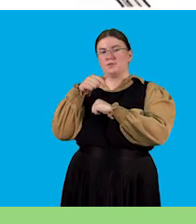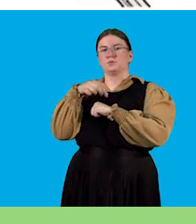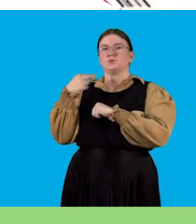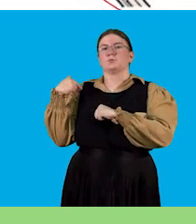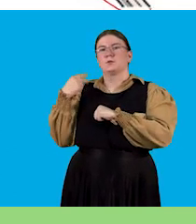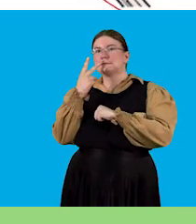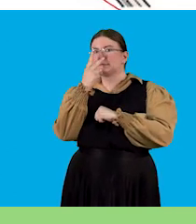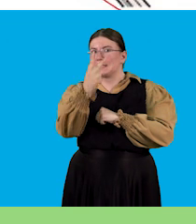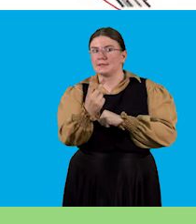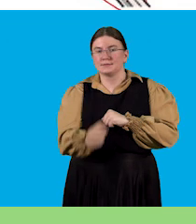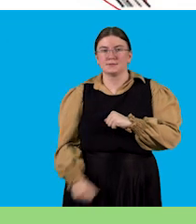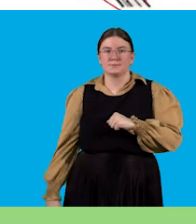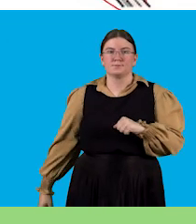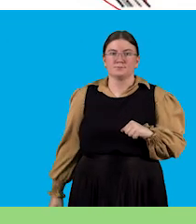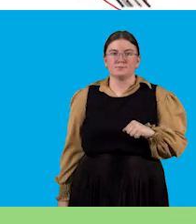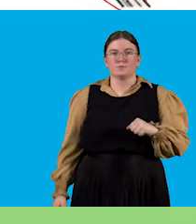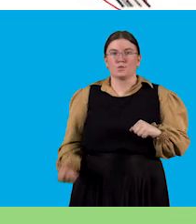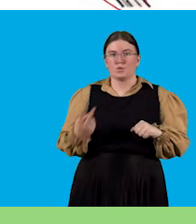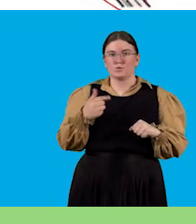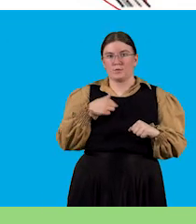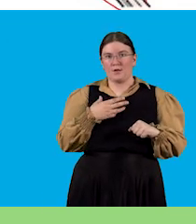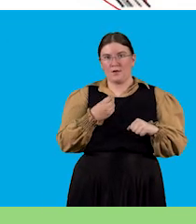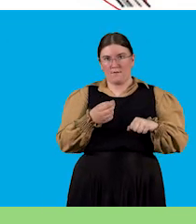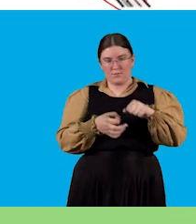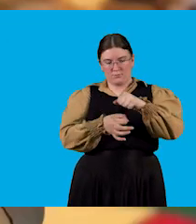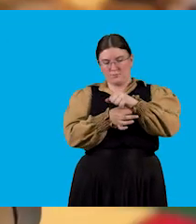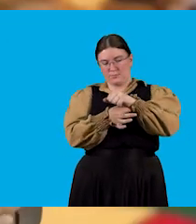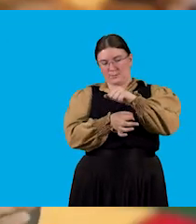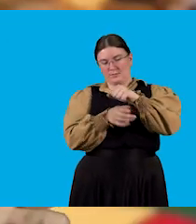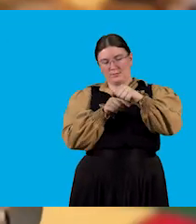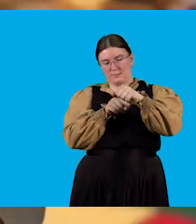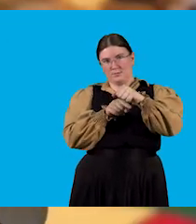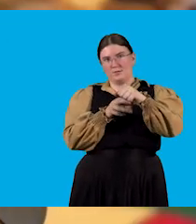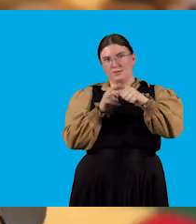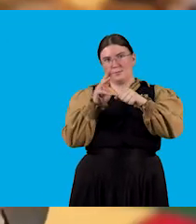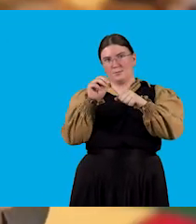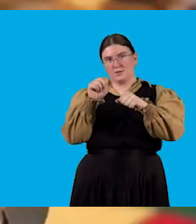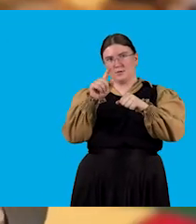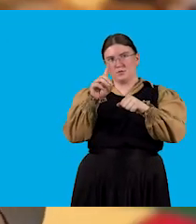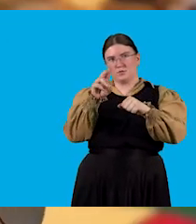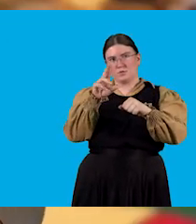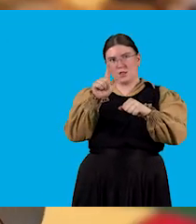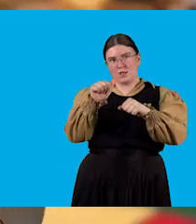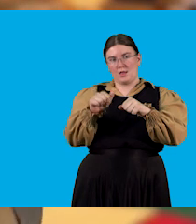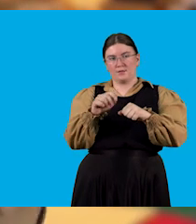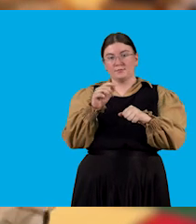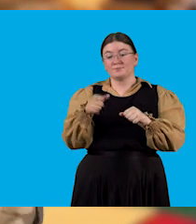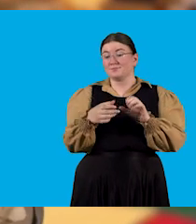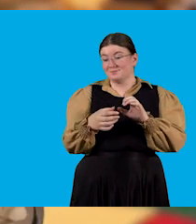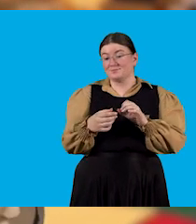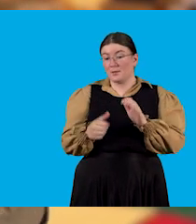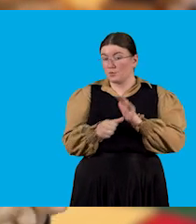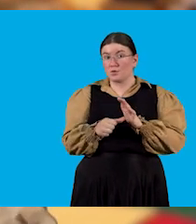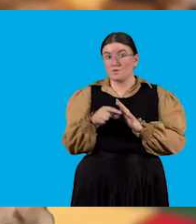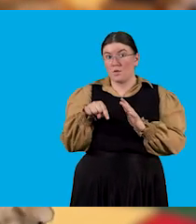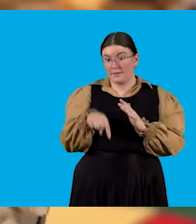here, which is called the medulla oblongata, and relates well to this lesson, especially